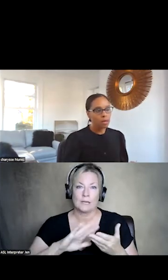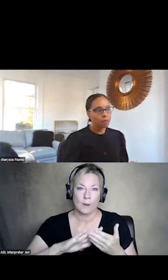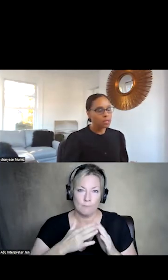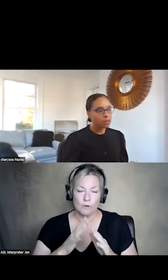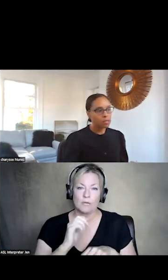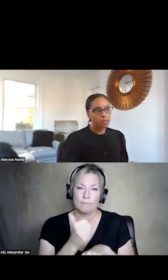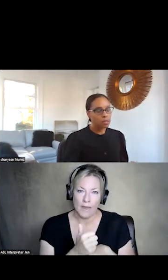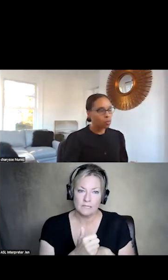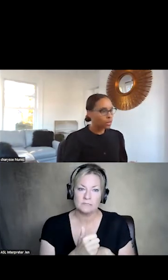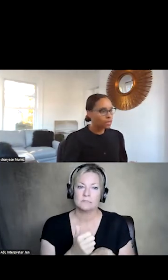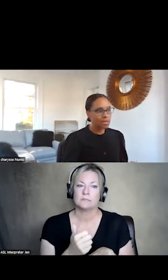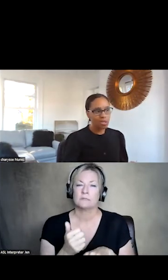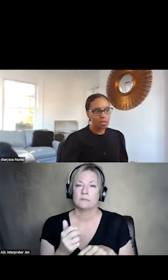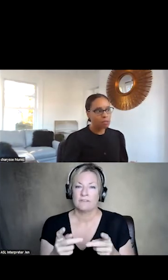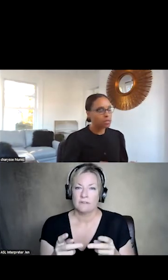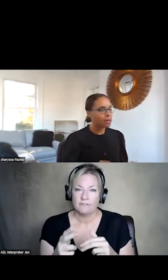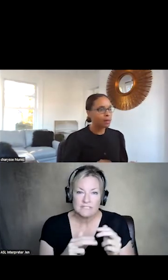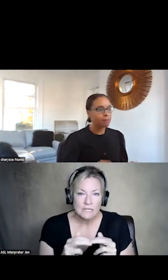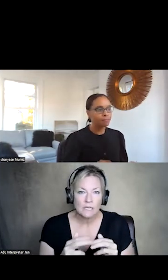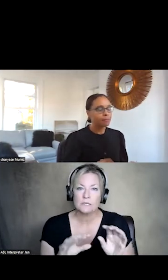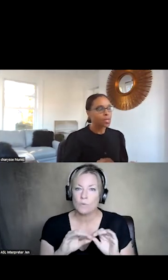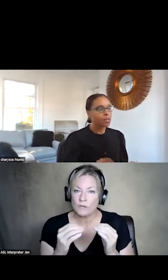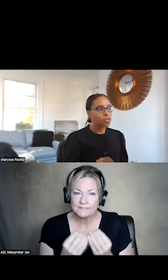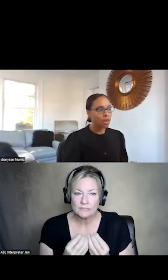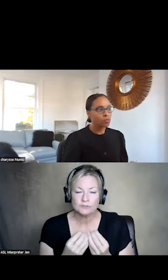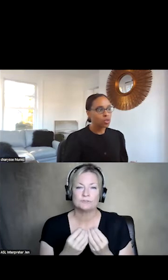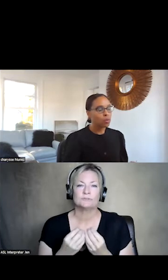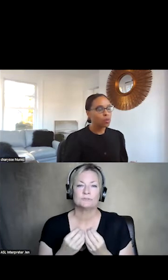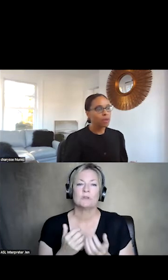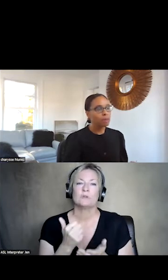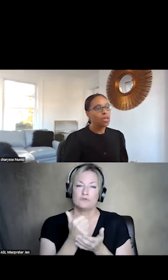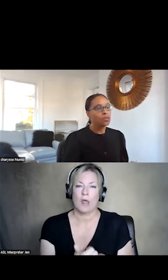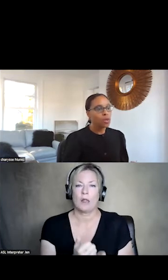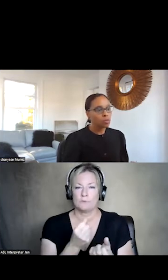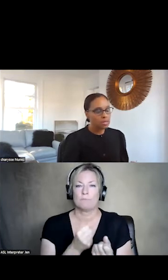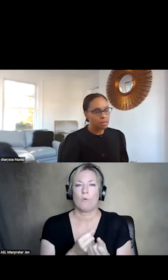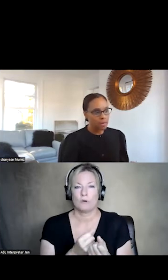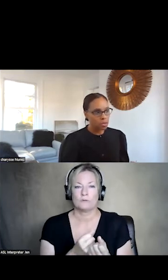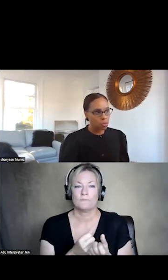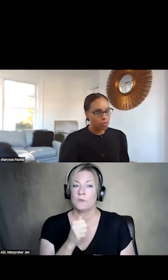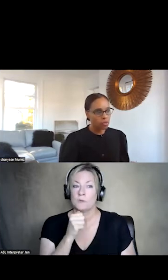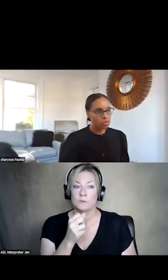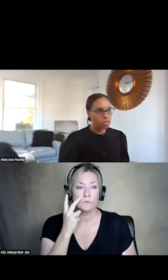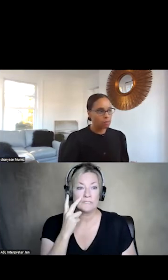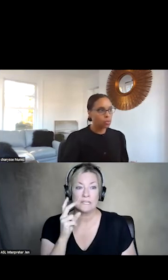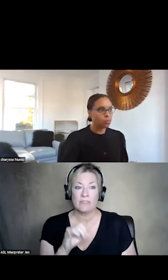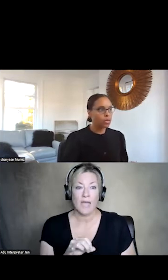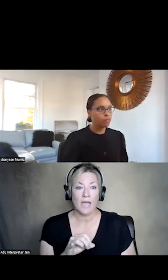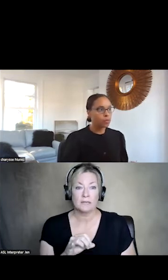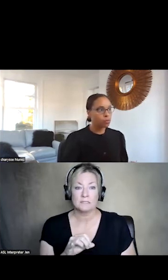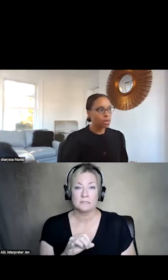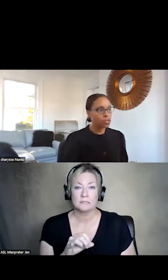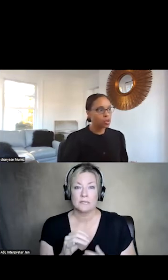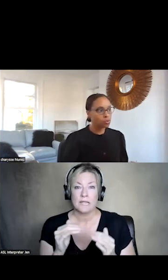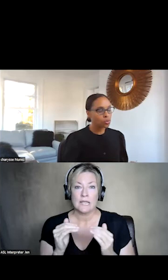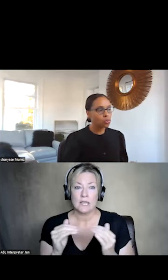community-based facilities, organizations to help support them. You don't see that surface to the same degree